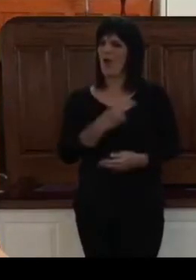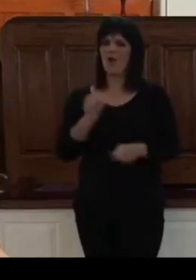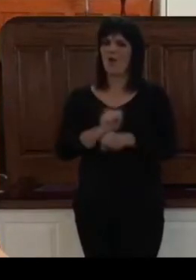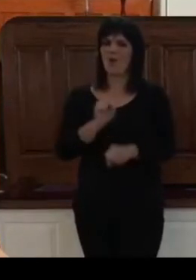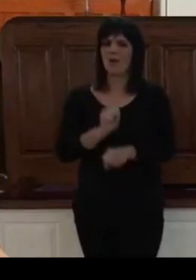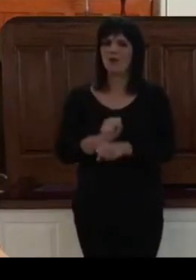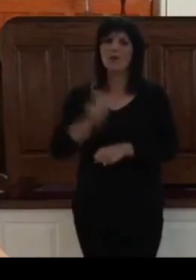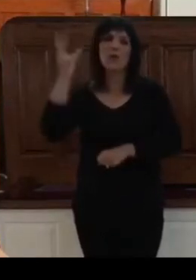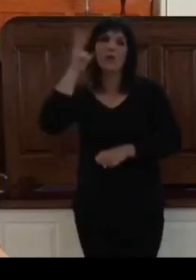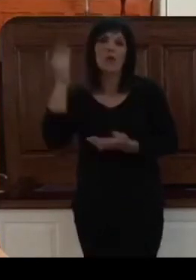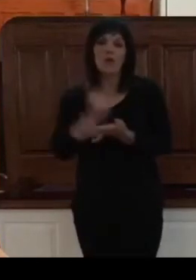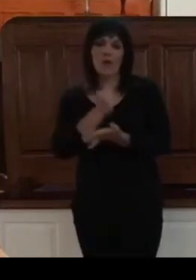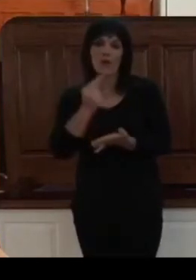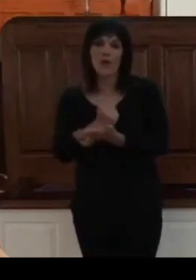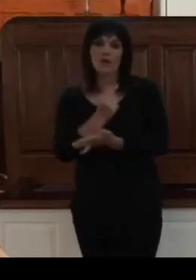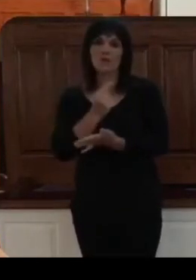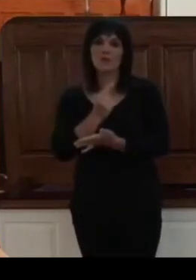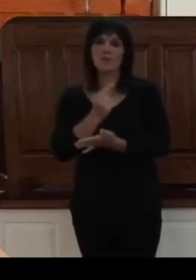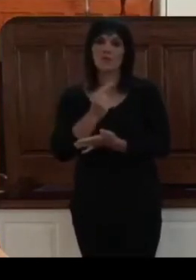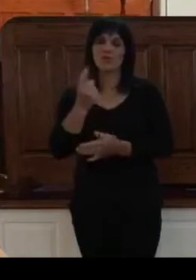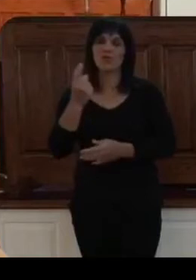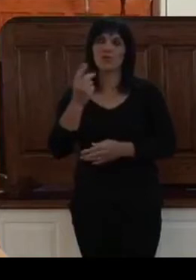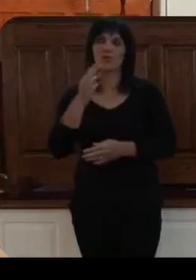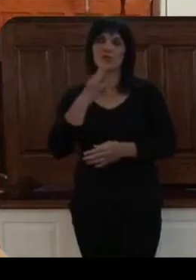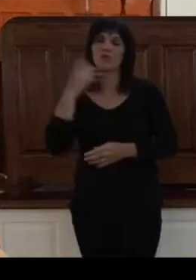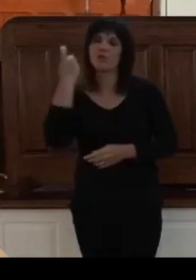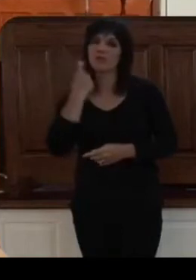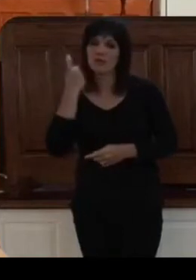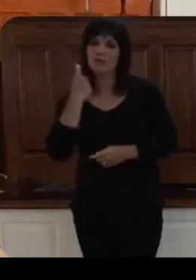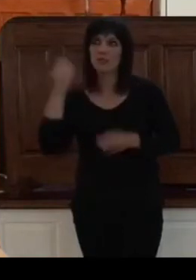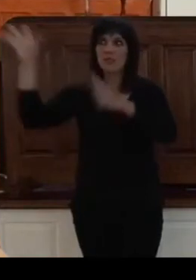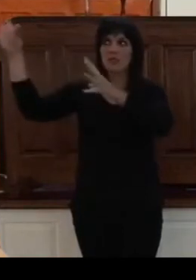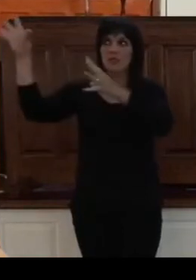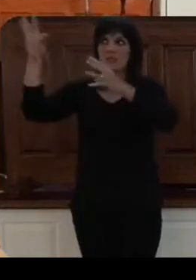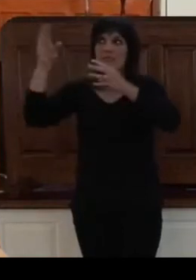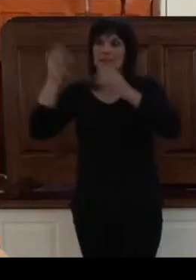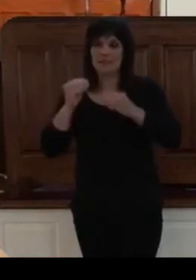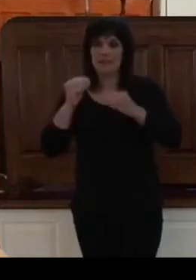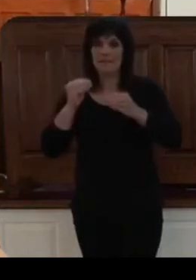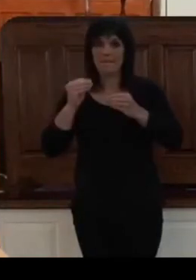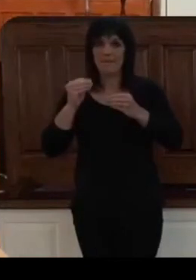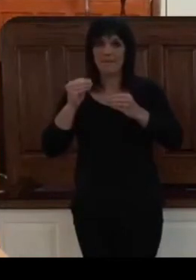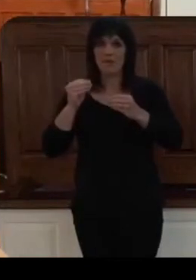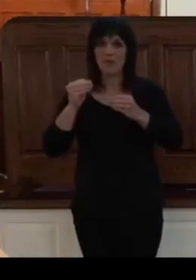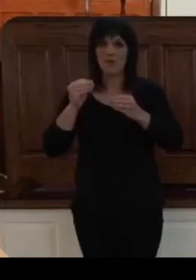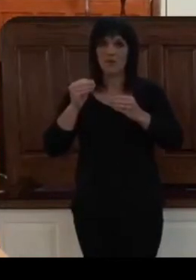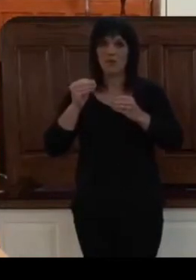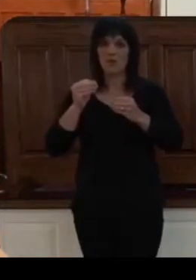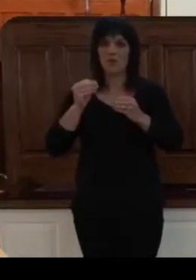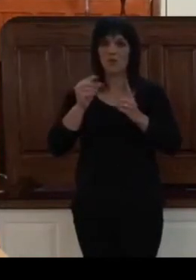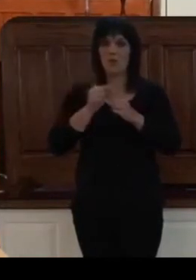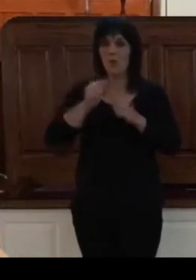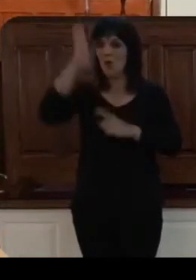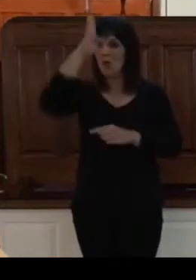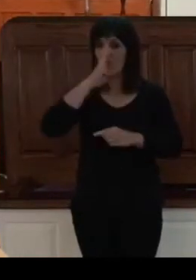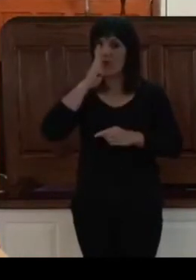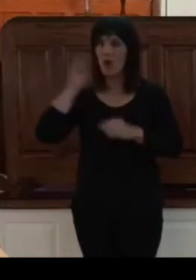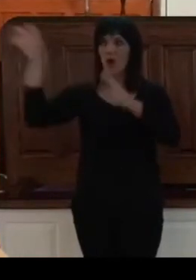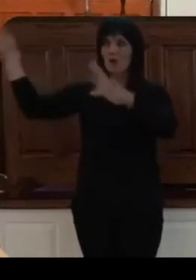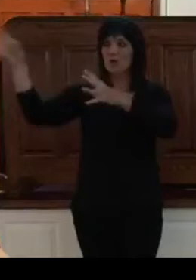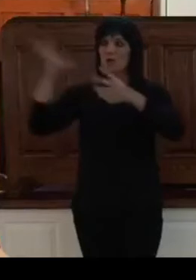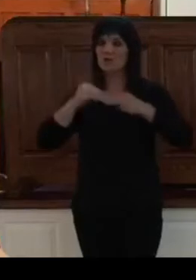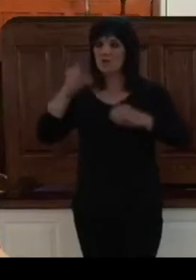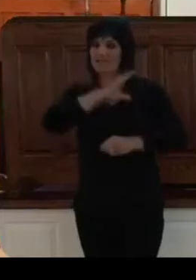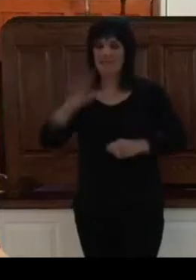as we've been talking recently. We accept it by the Holy Spirit as the words of God, and we receive Christ. We're saved.